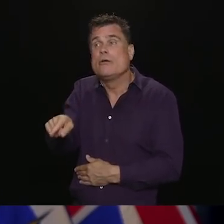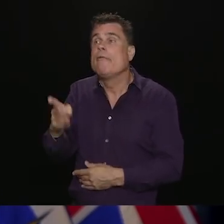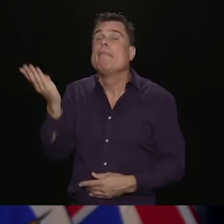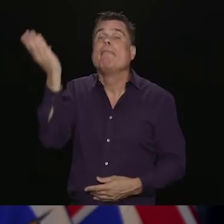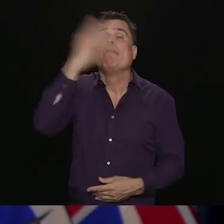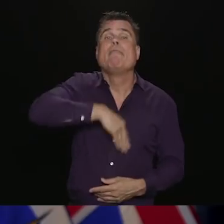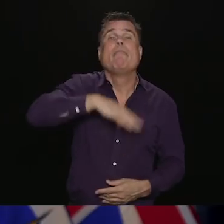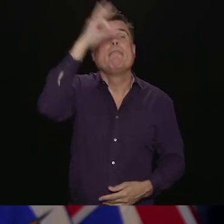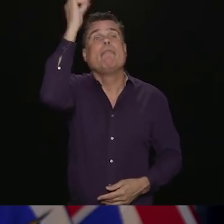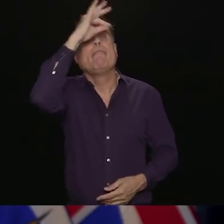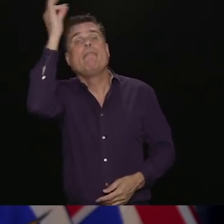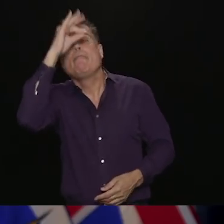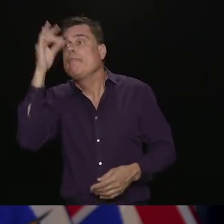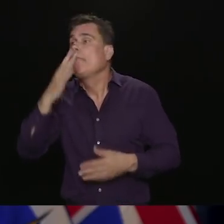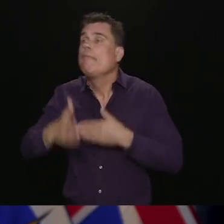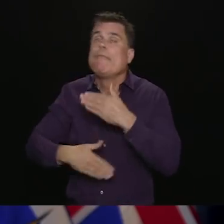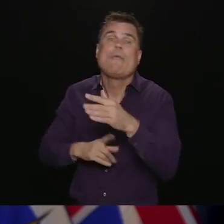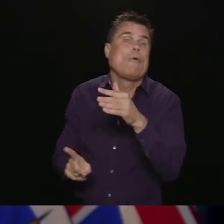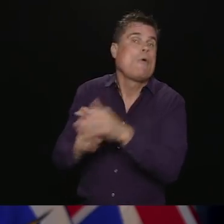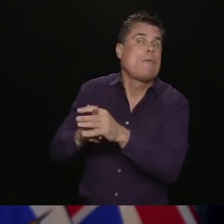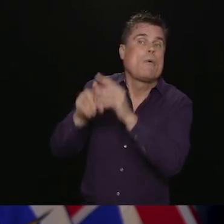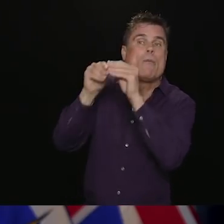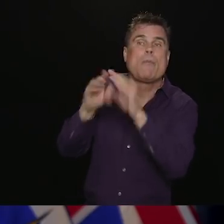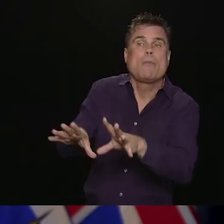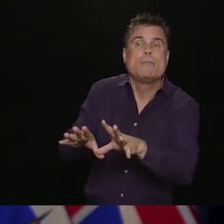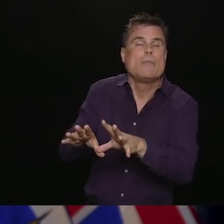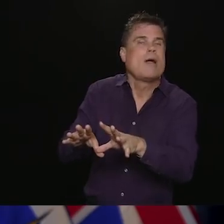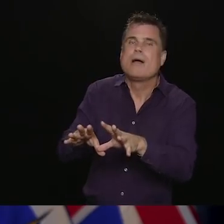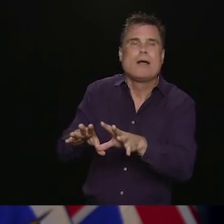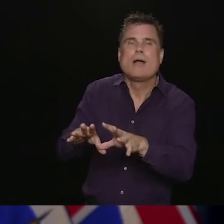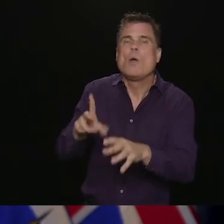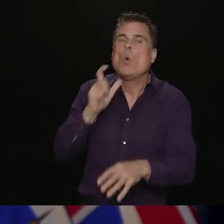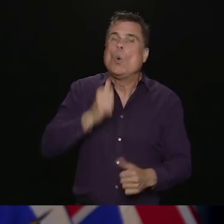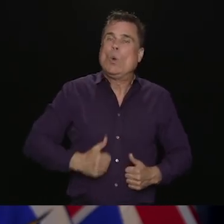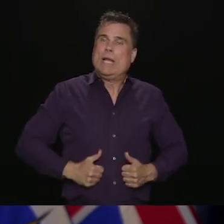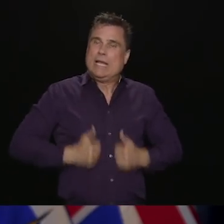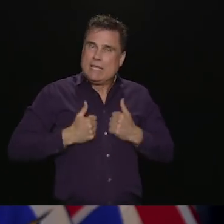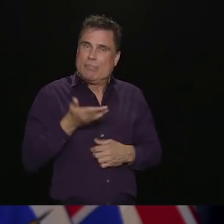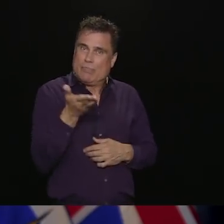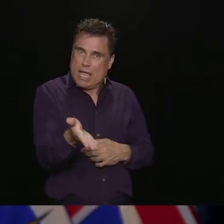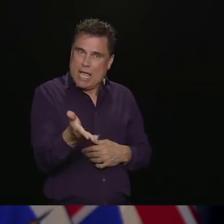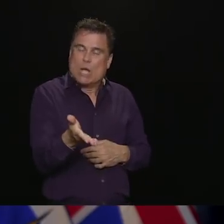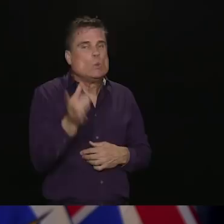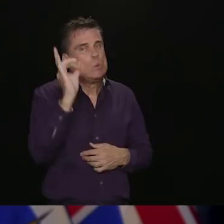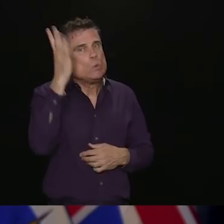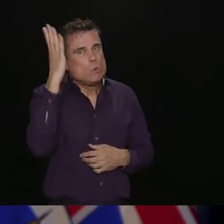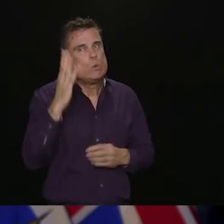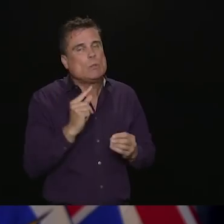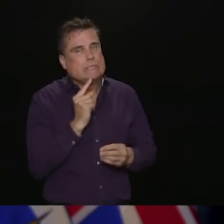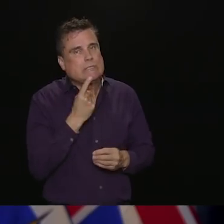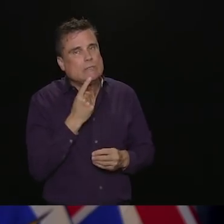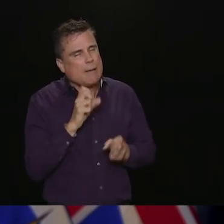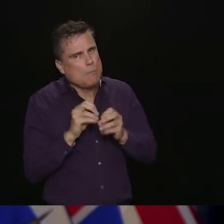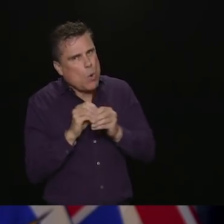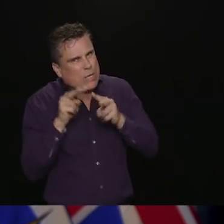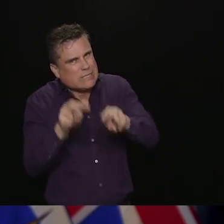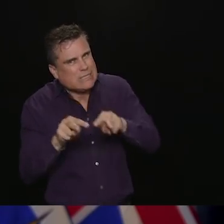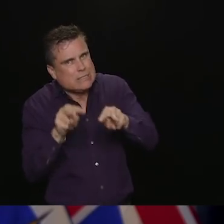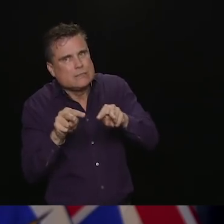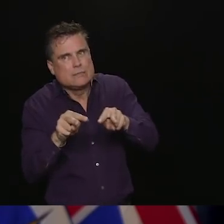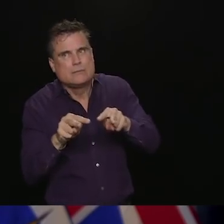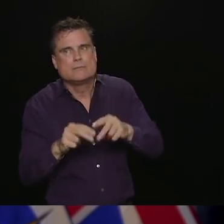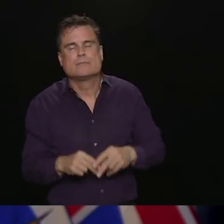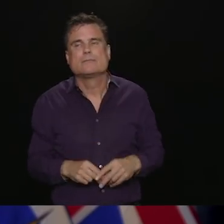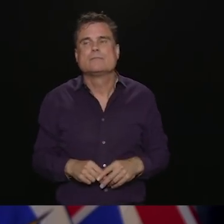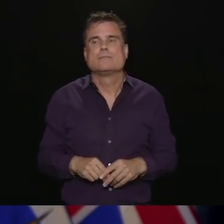the investigation continues. We're making sure that everybody is being assessed. I know that this is a long-term care and